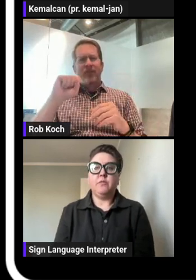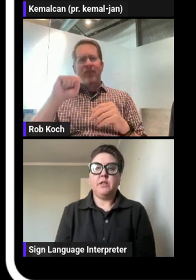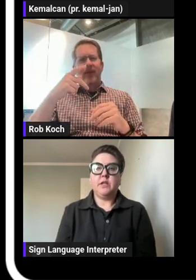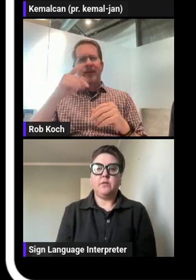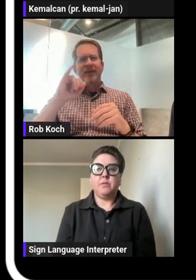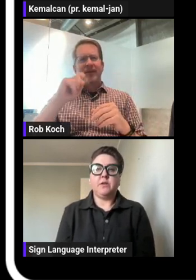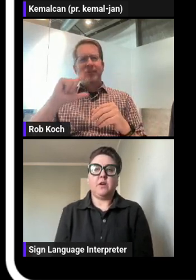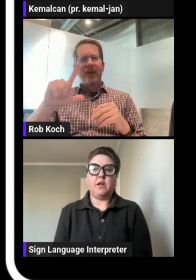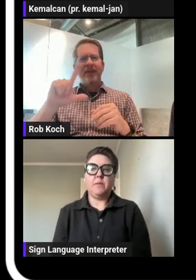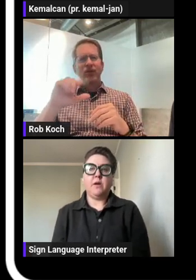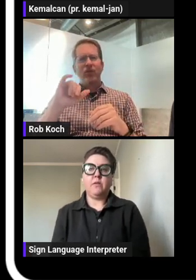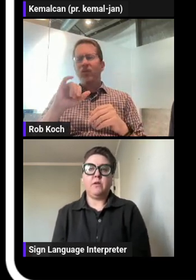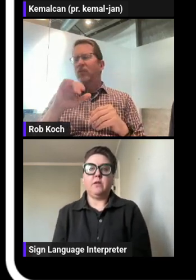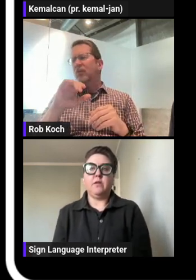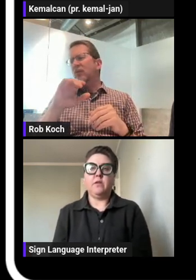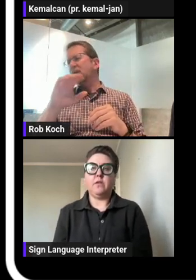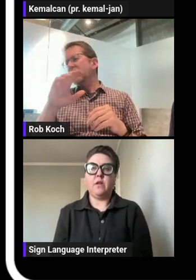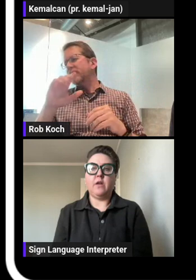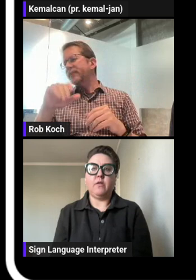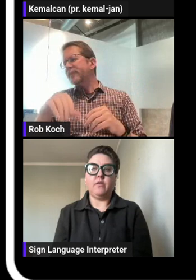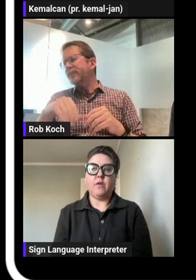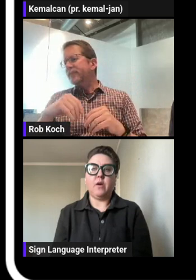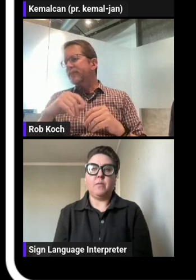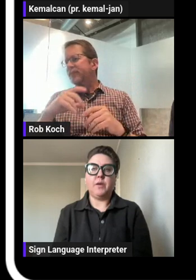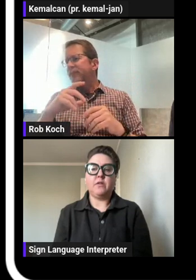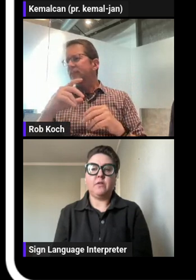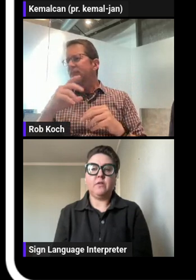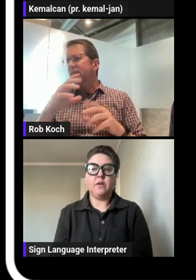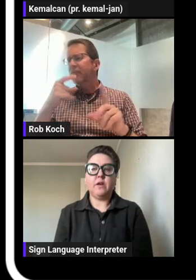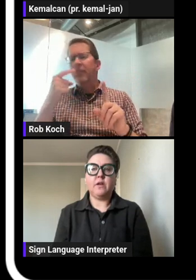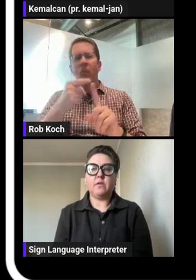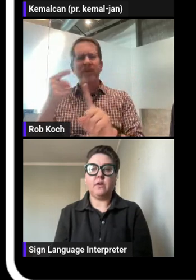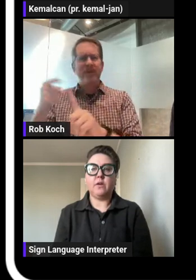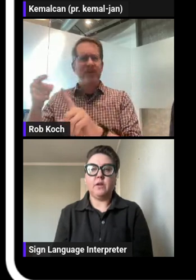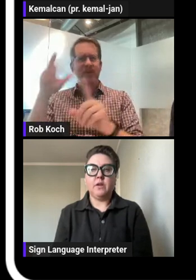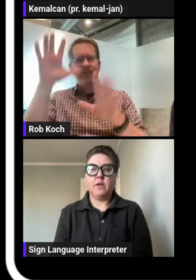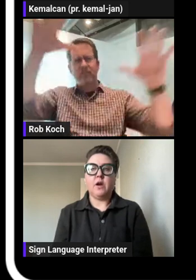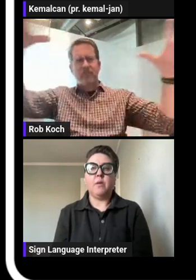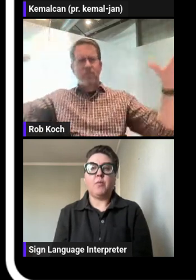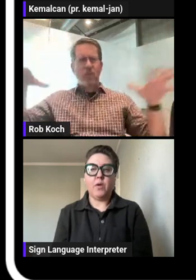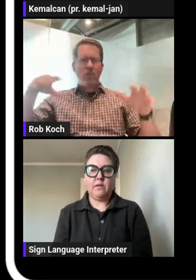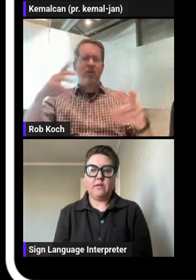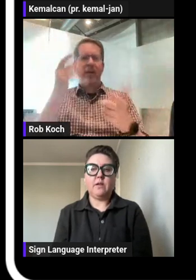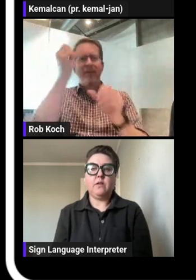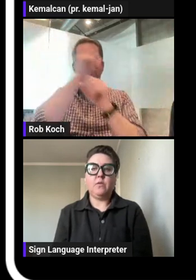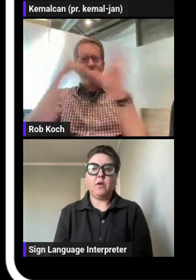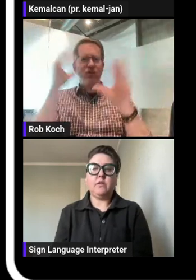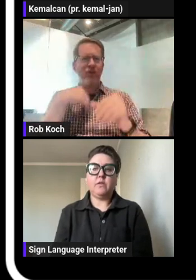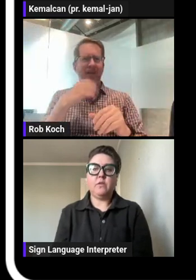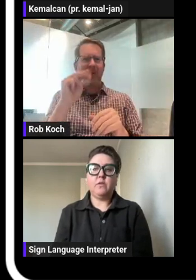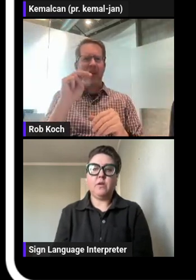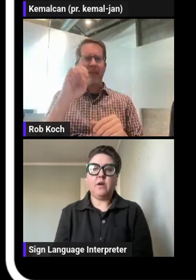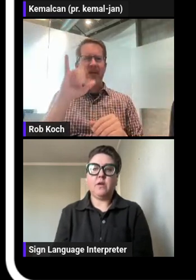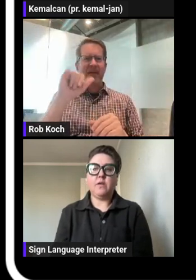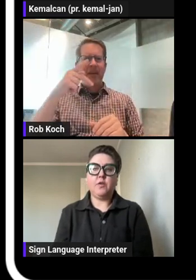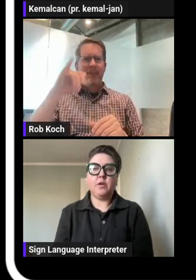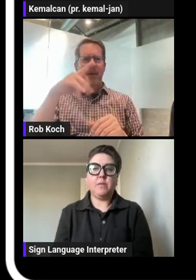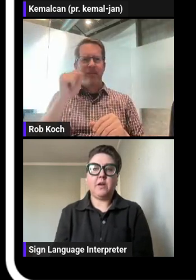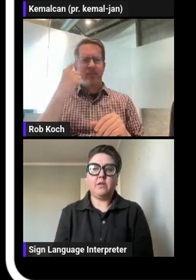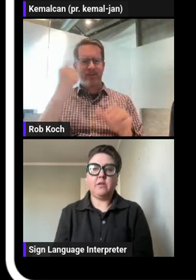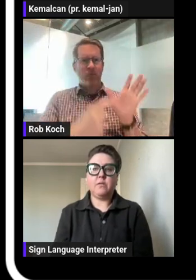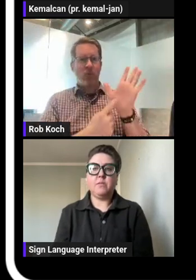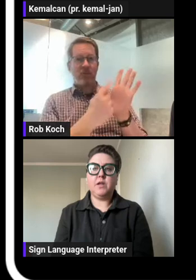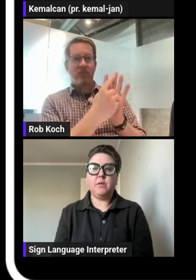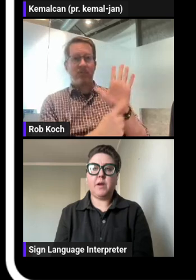lot of movement, as we've been talking about, and there's a lot of pixels, I guess, or points that you'd want to, if